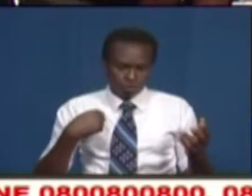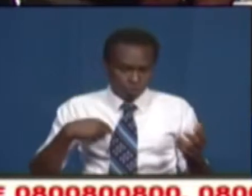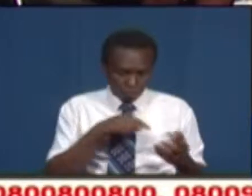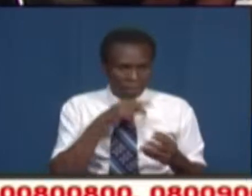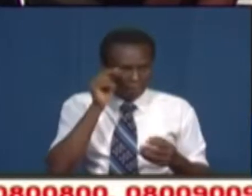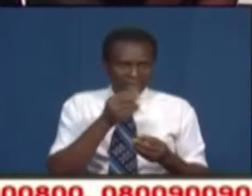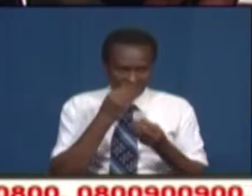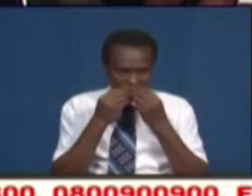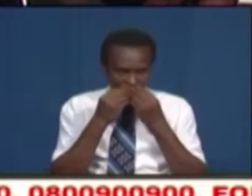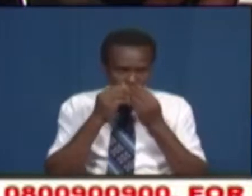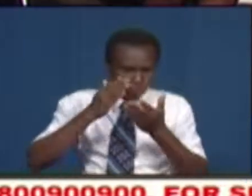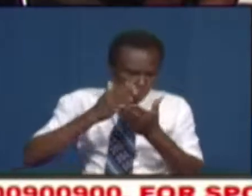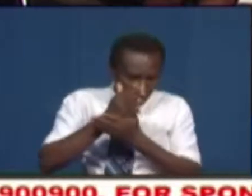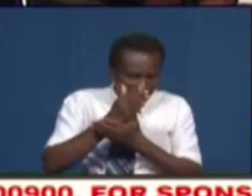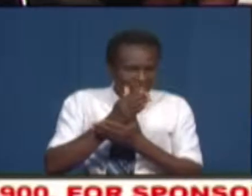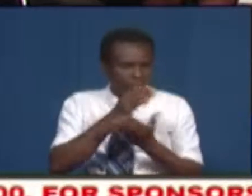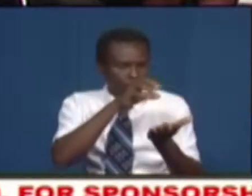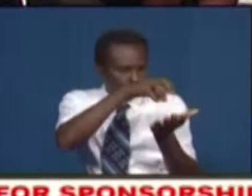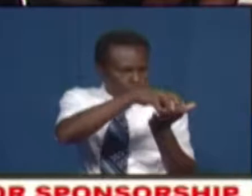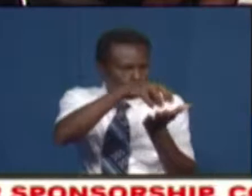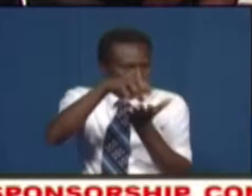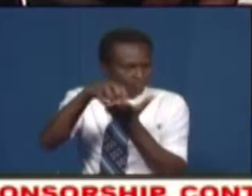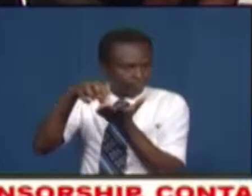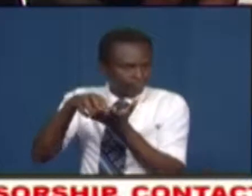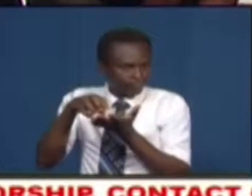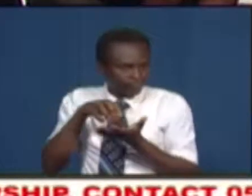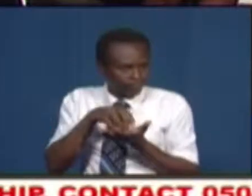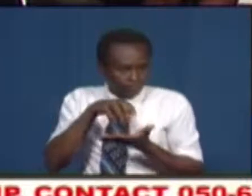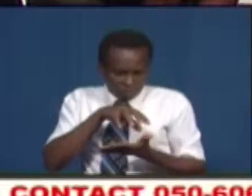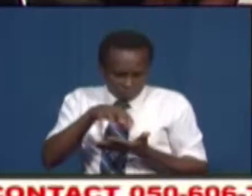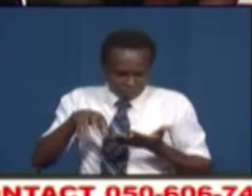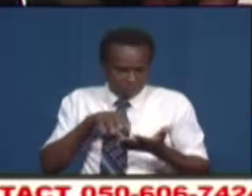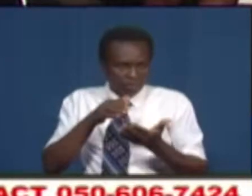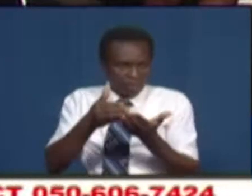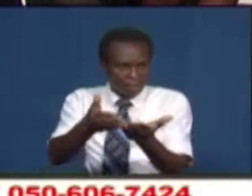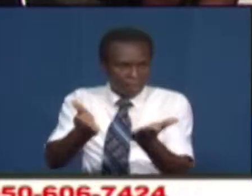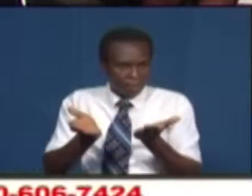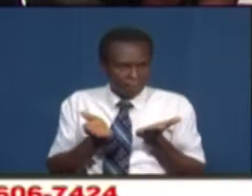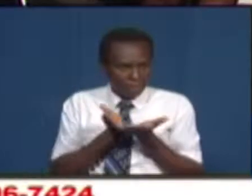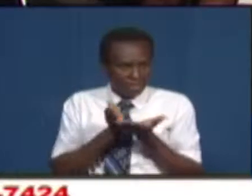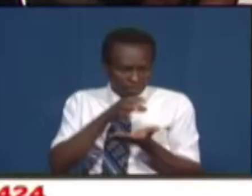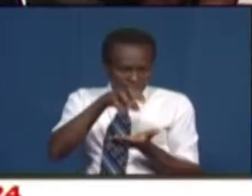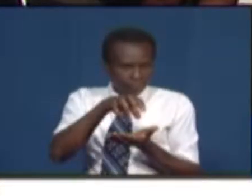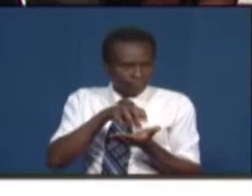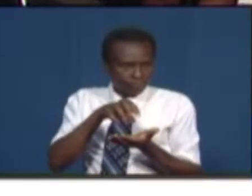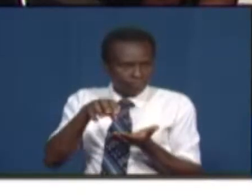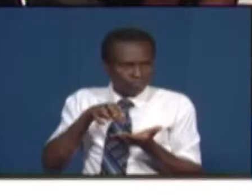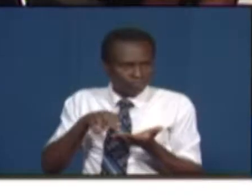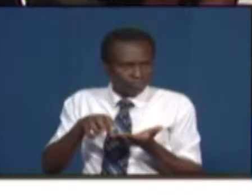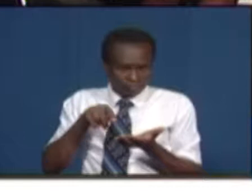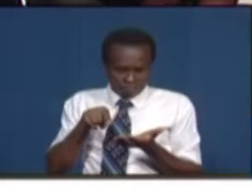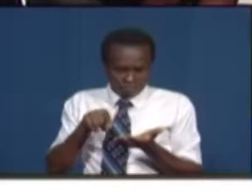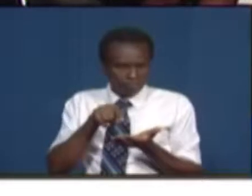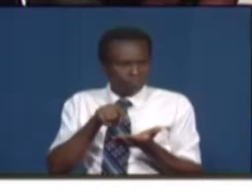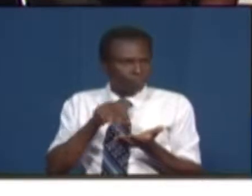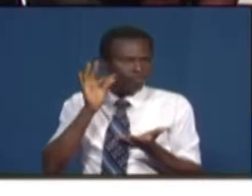and mostly at the right time. Right. So there's a proverb that you are what you eat, mostly. So you have to have what